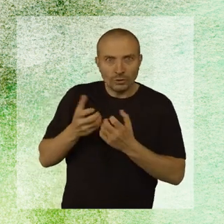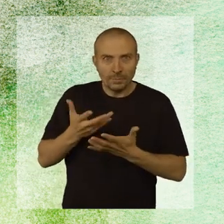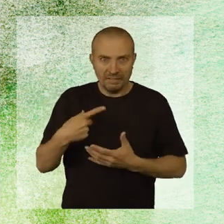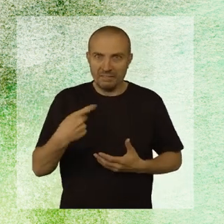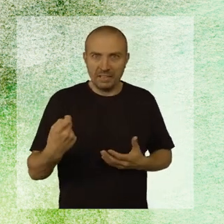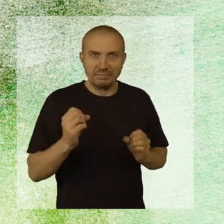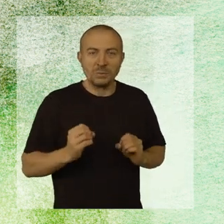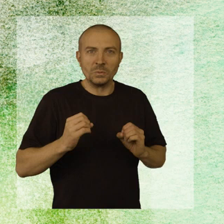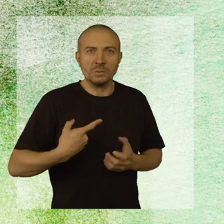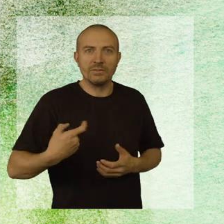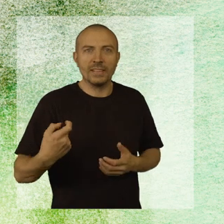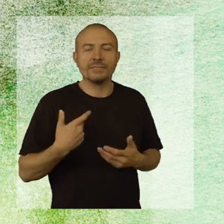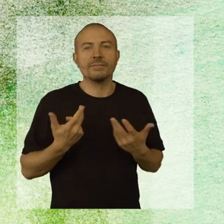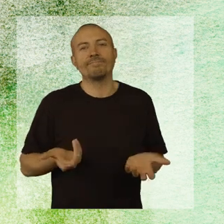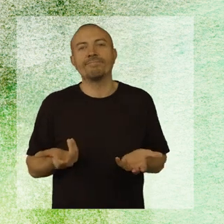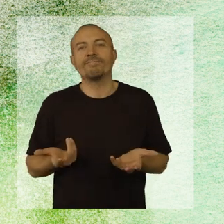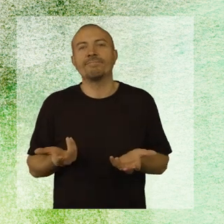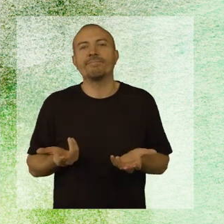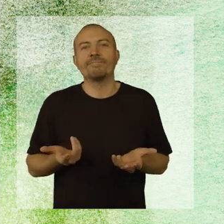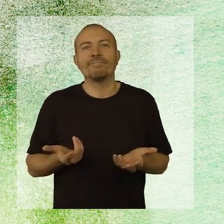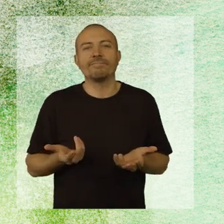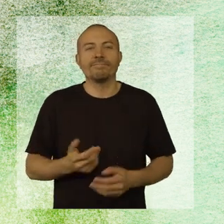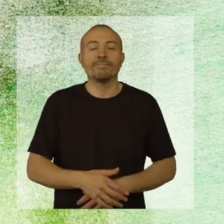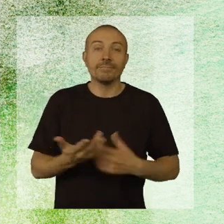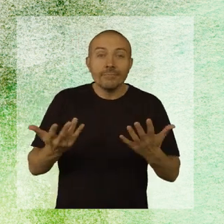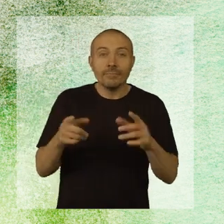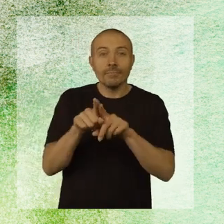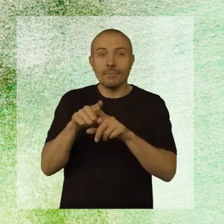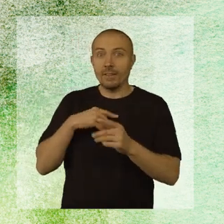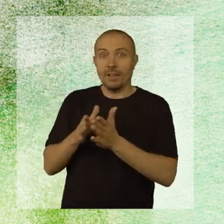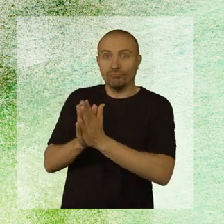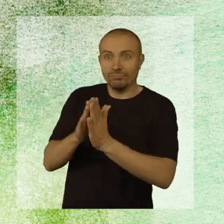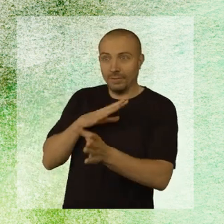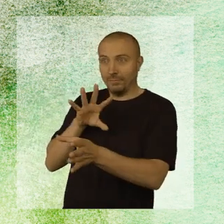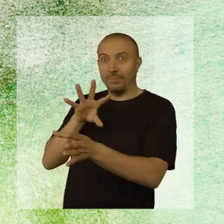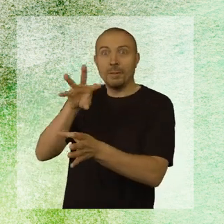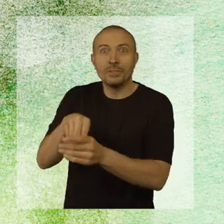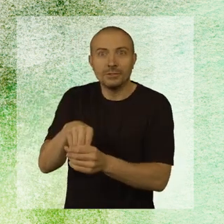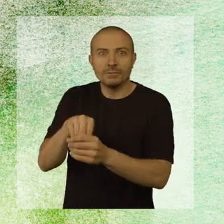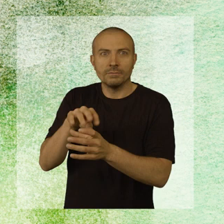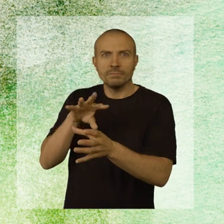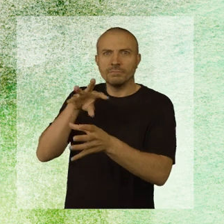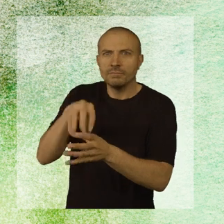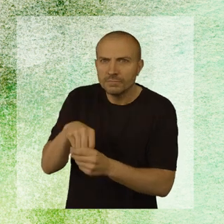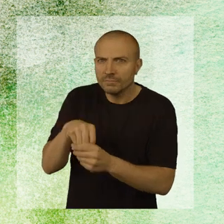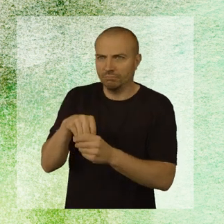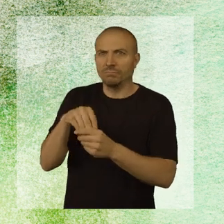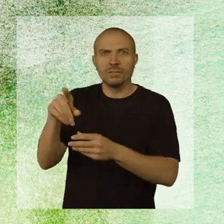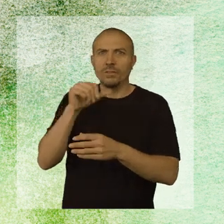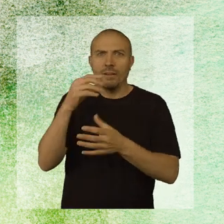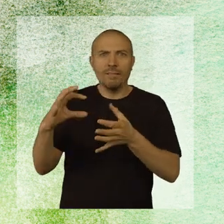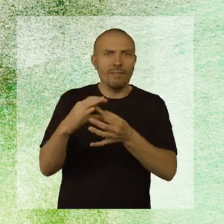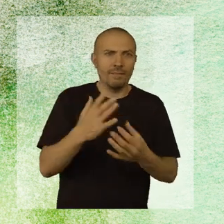qui portent sur le changement climatique, les personnes handicapées, on n'est pas invité, on n'est pas convié. Et